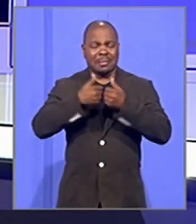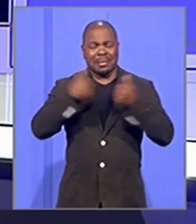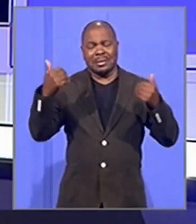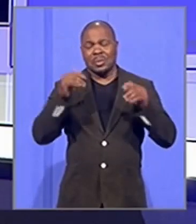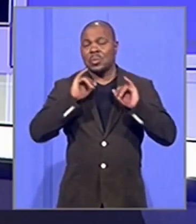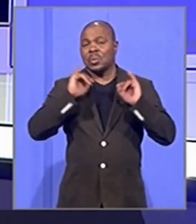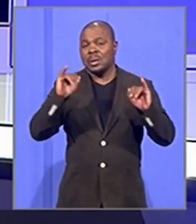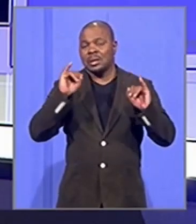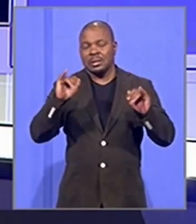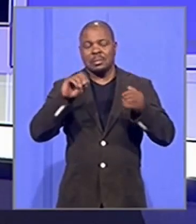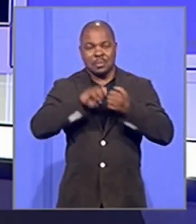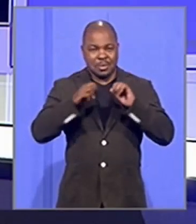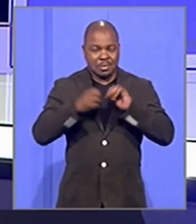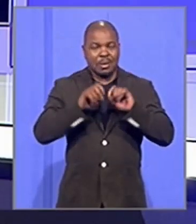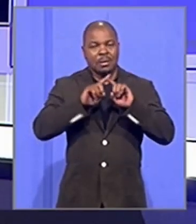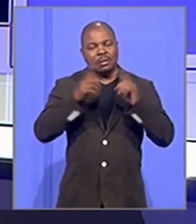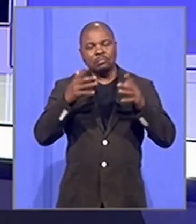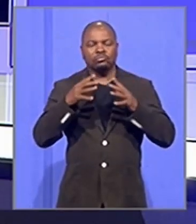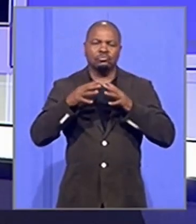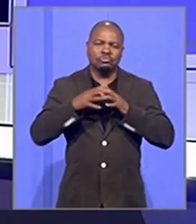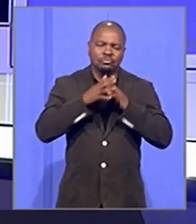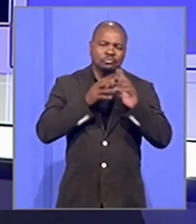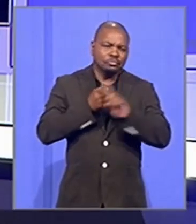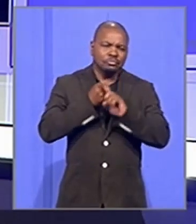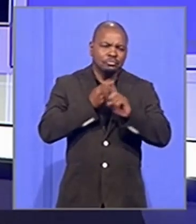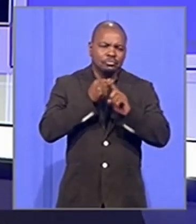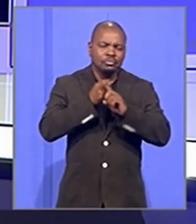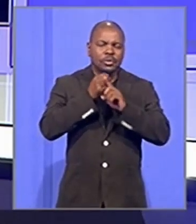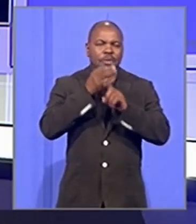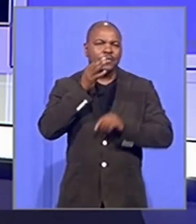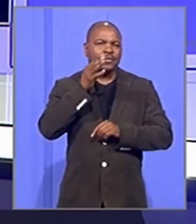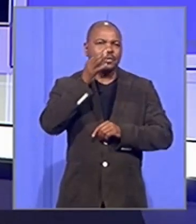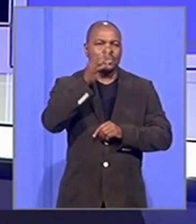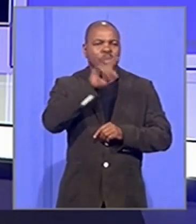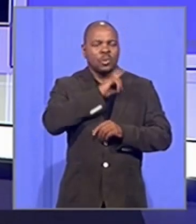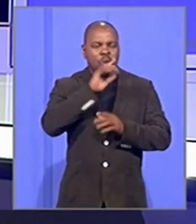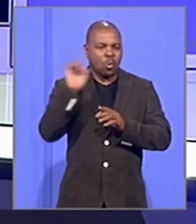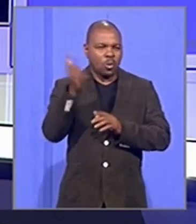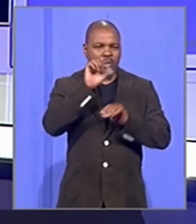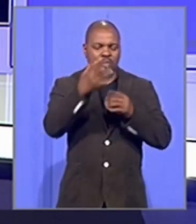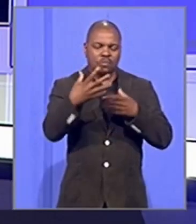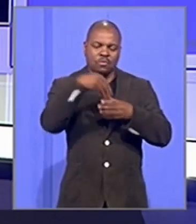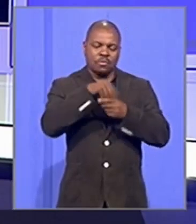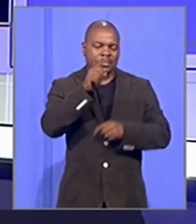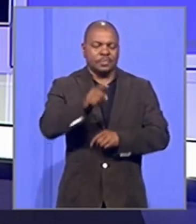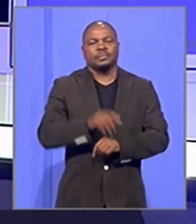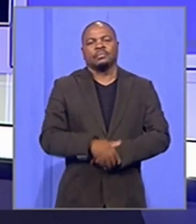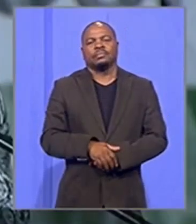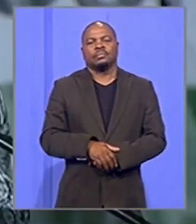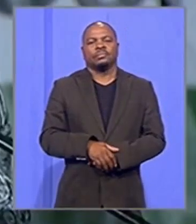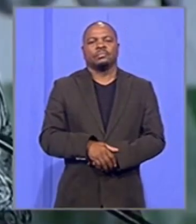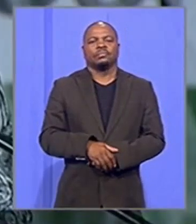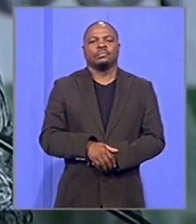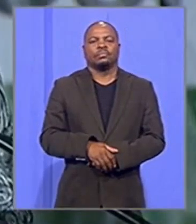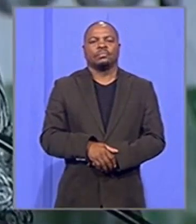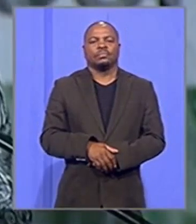a ileng a tshwarana mmoho ho fihlela bokamoso ho ananela ma-Afrika Borwa kaofela.